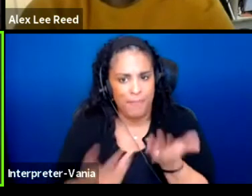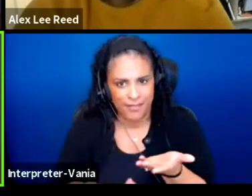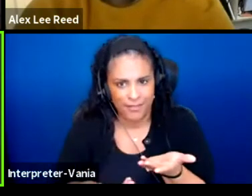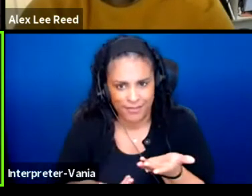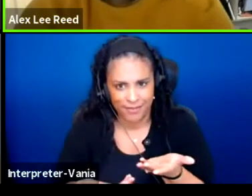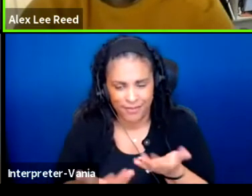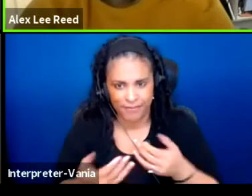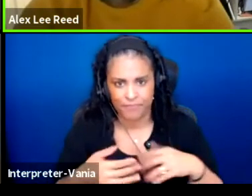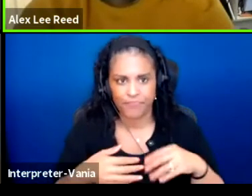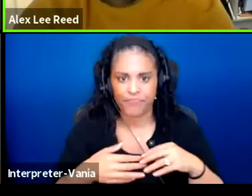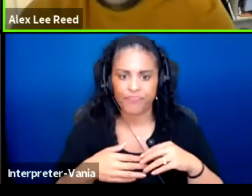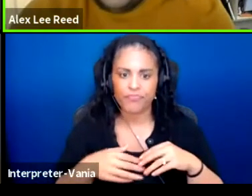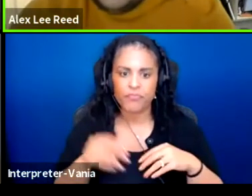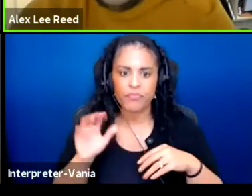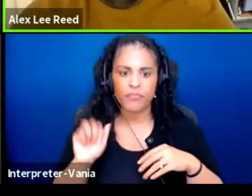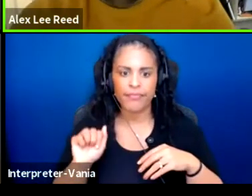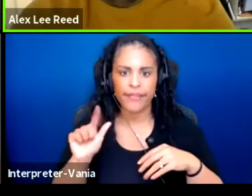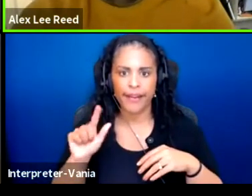Thanks, Deidre.